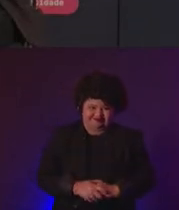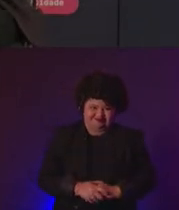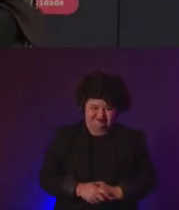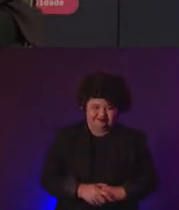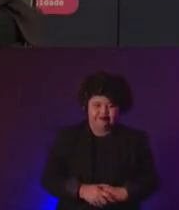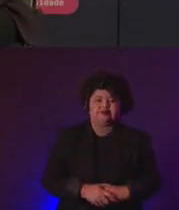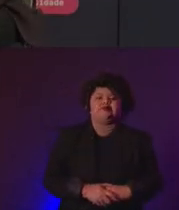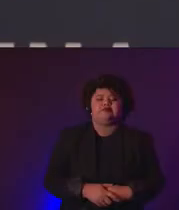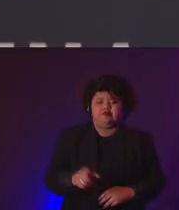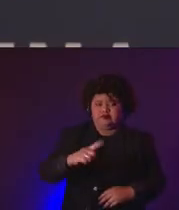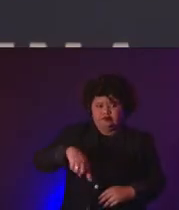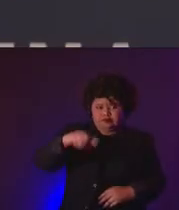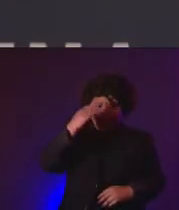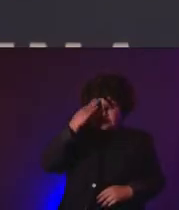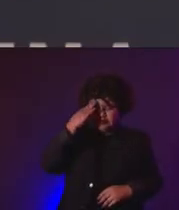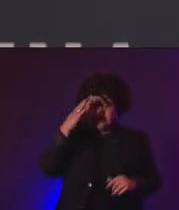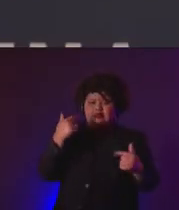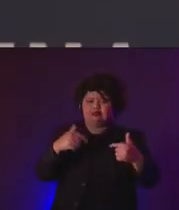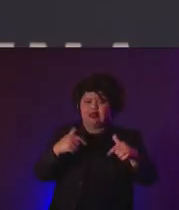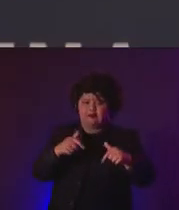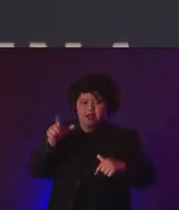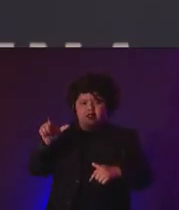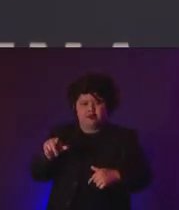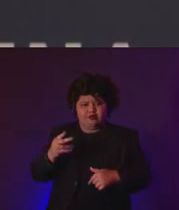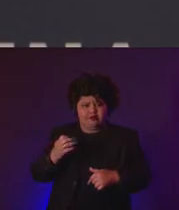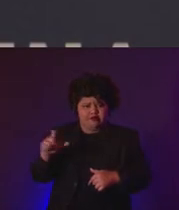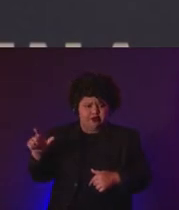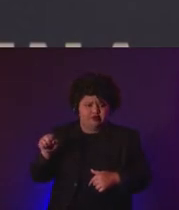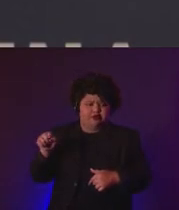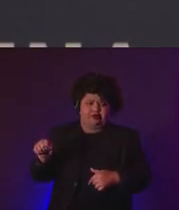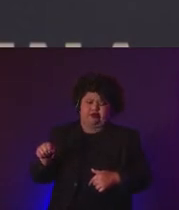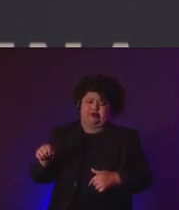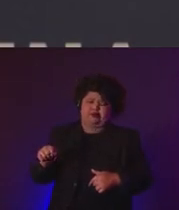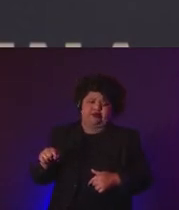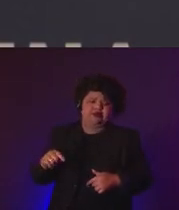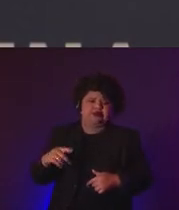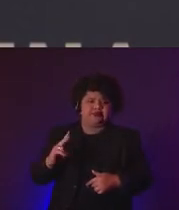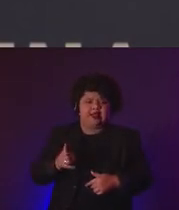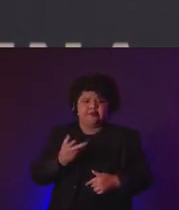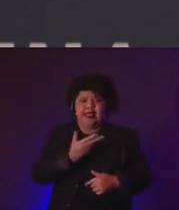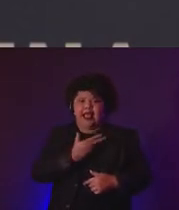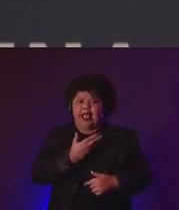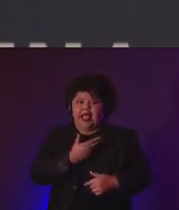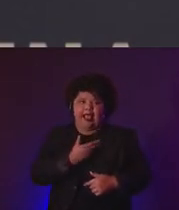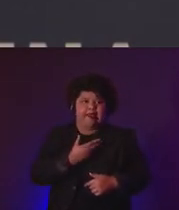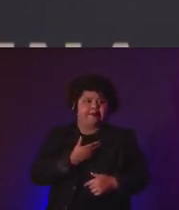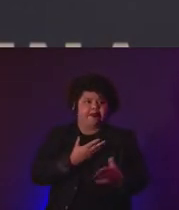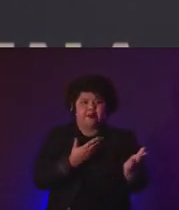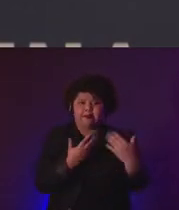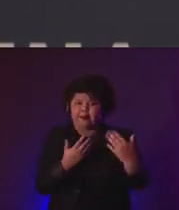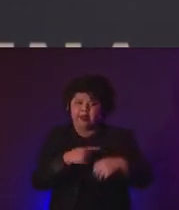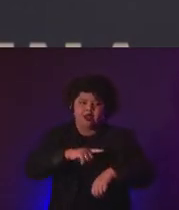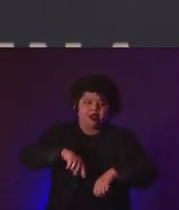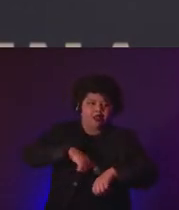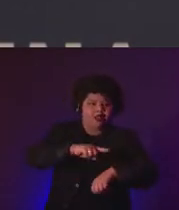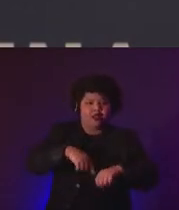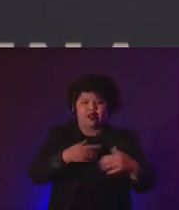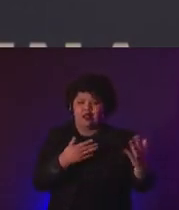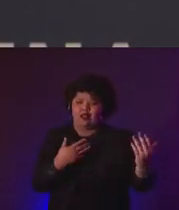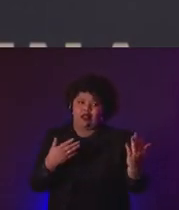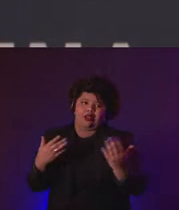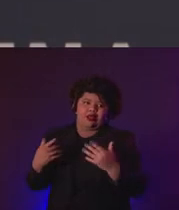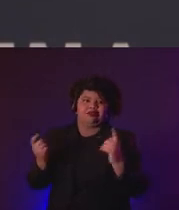The work of Phil Meyer is one of the things that I could discuss with friends for hours and hours and hours, but unfortunately, our